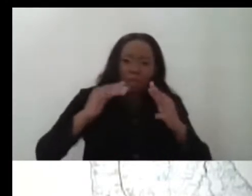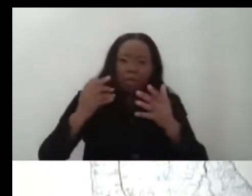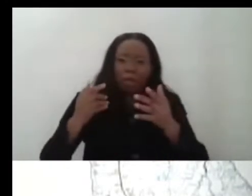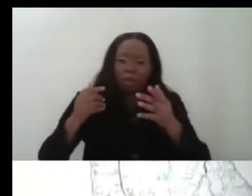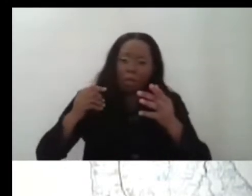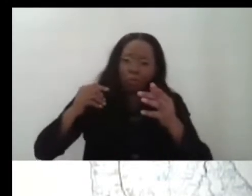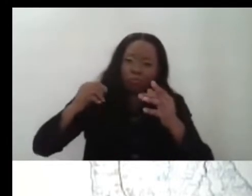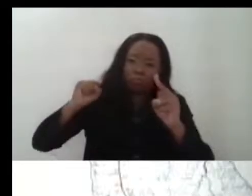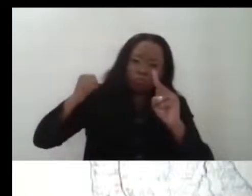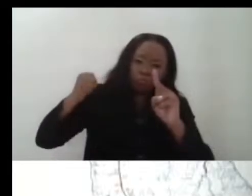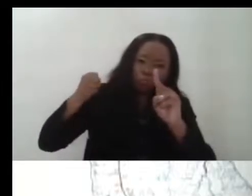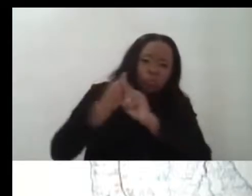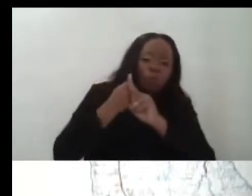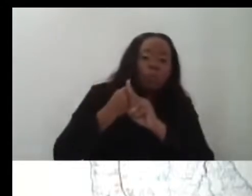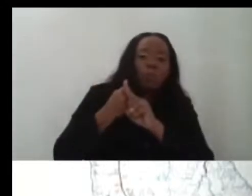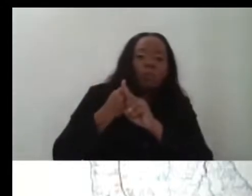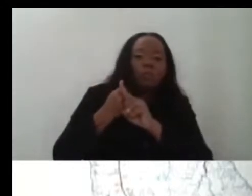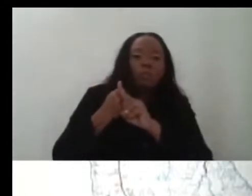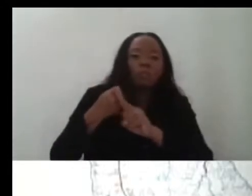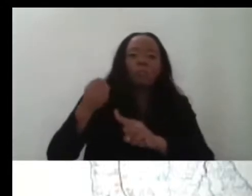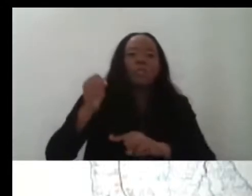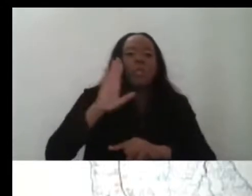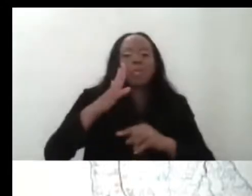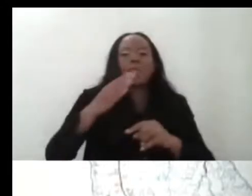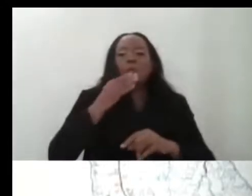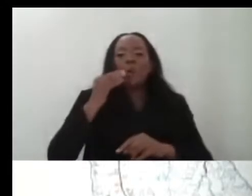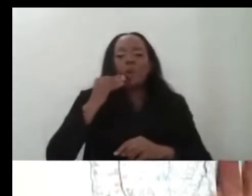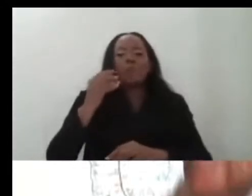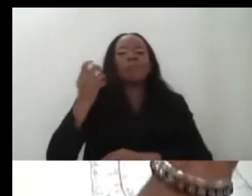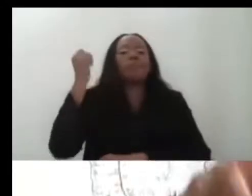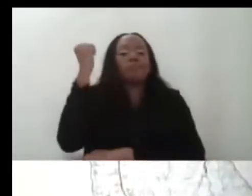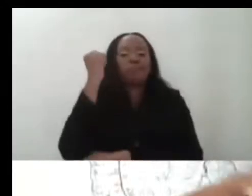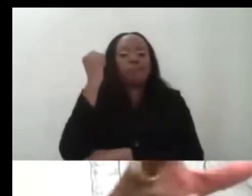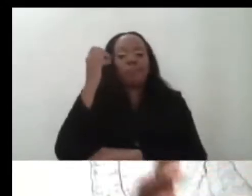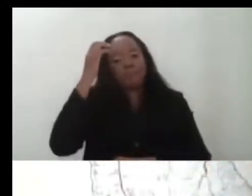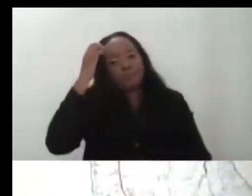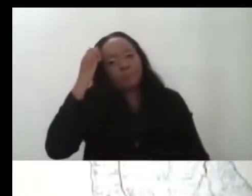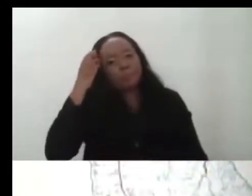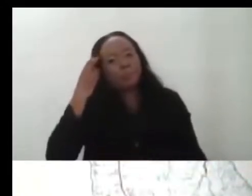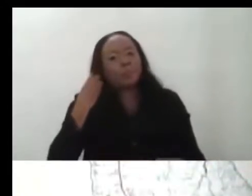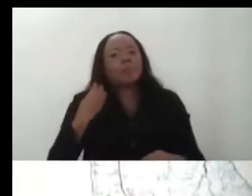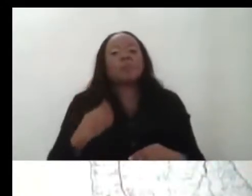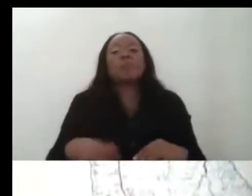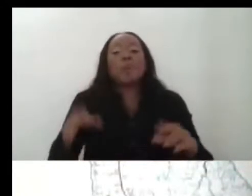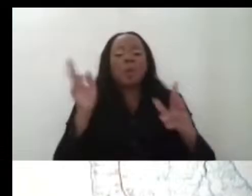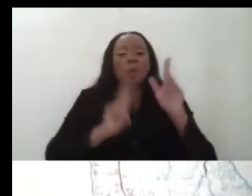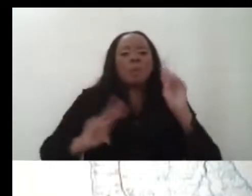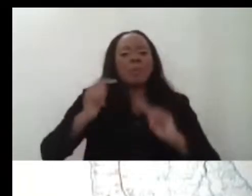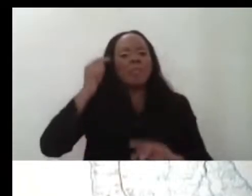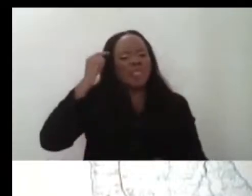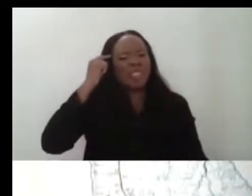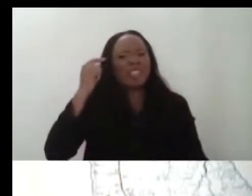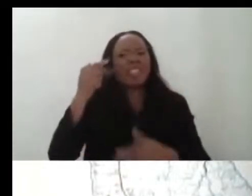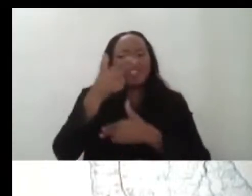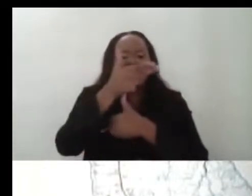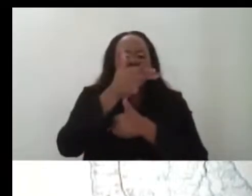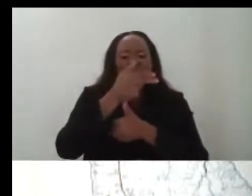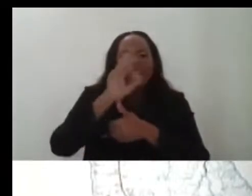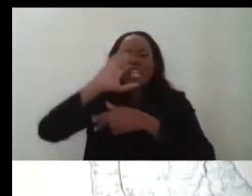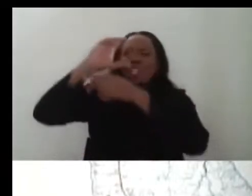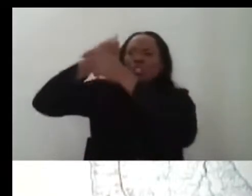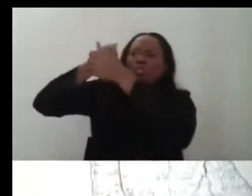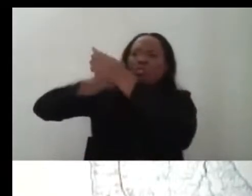If you travel around Barbados, why hurricane straps? People think that hurricane straps keep on the galvanize, keep on the roof. It doesn't do that. It keeps